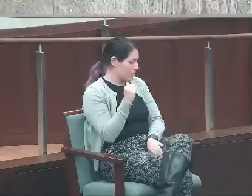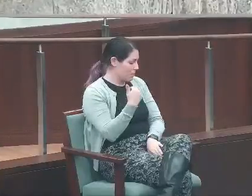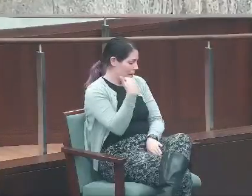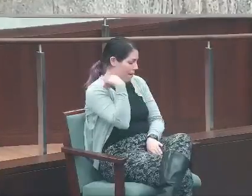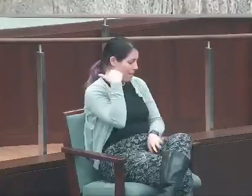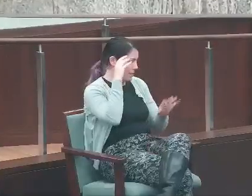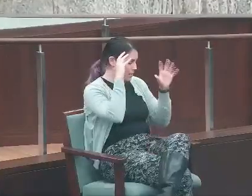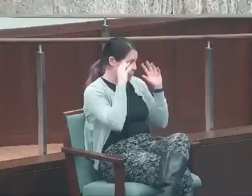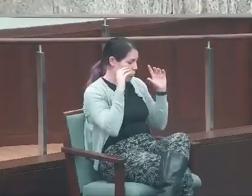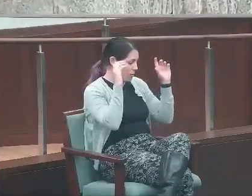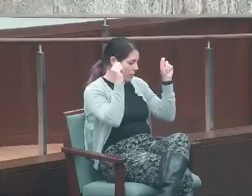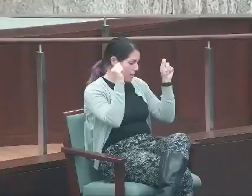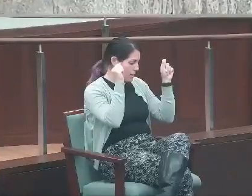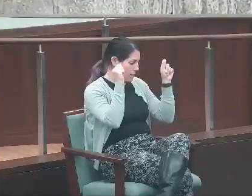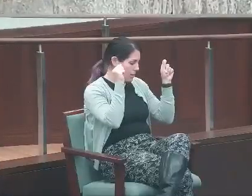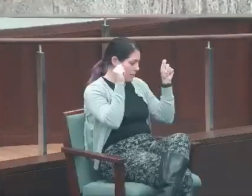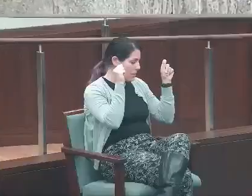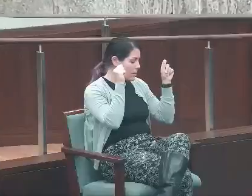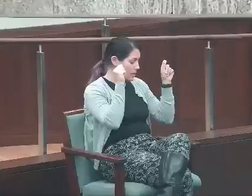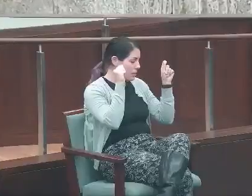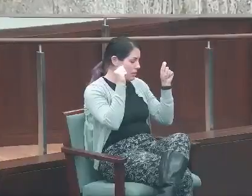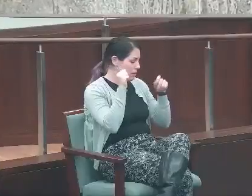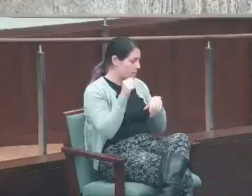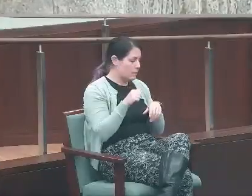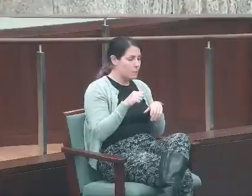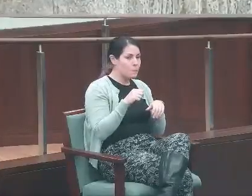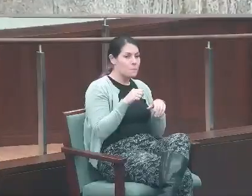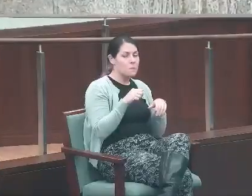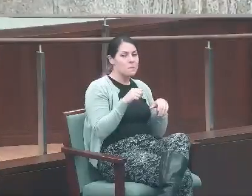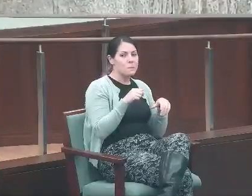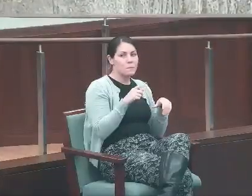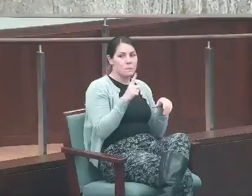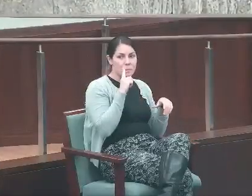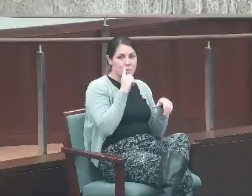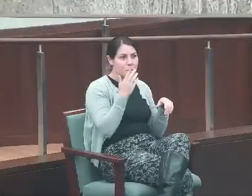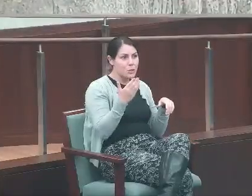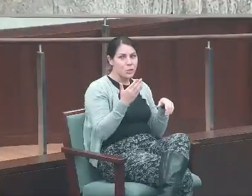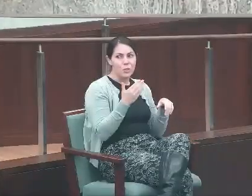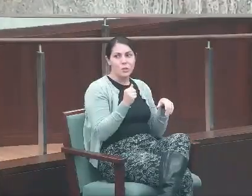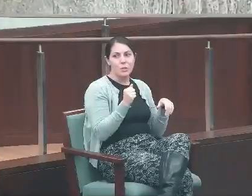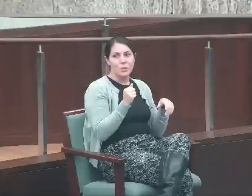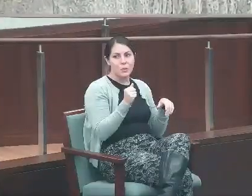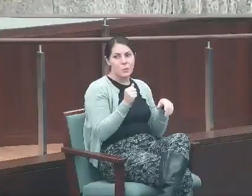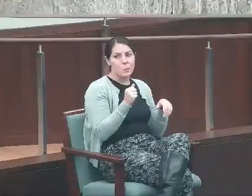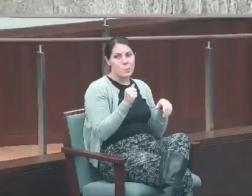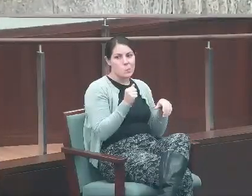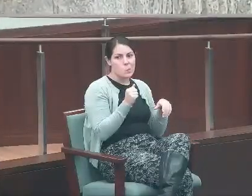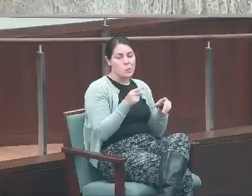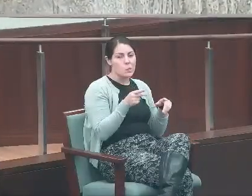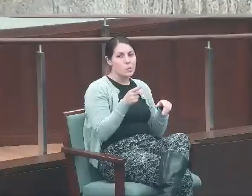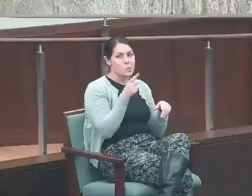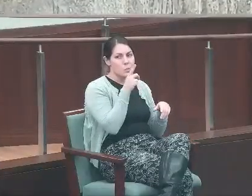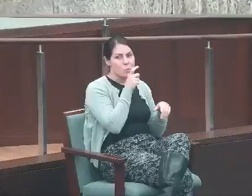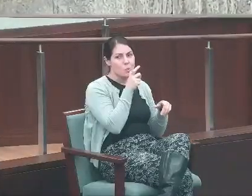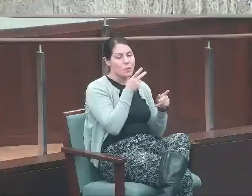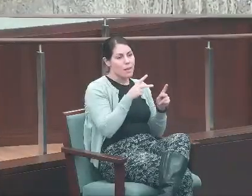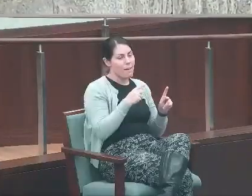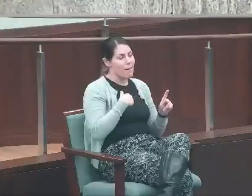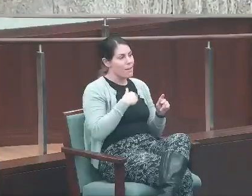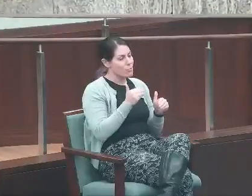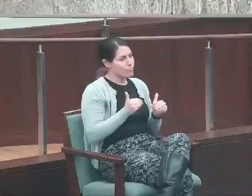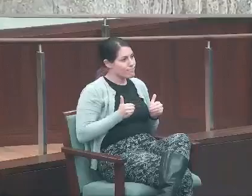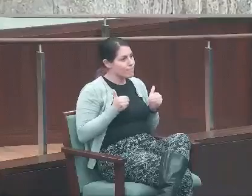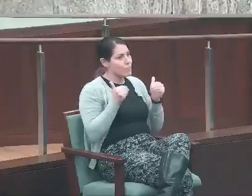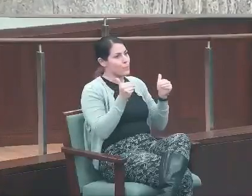and consigliere, maybe I think is the right word, who has allowed us to move forward with